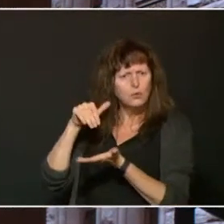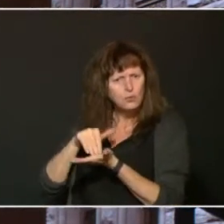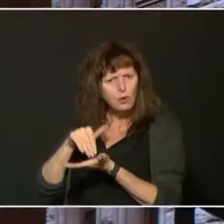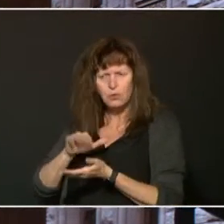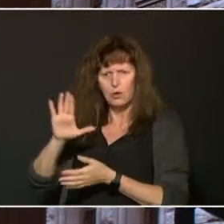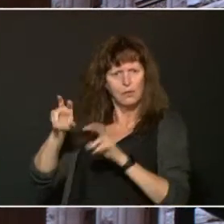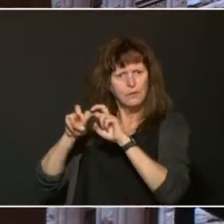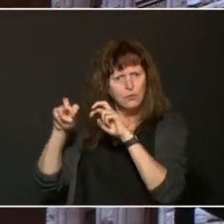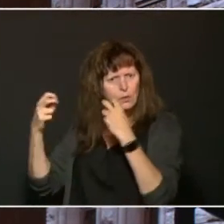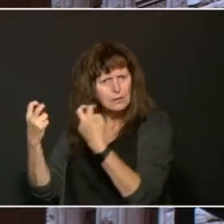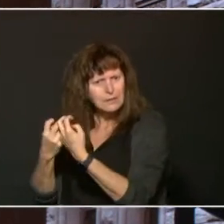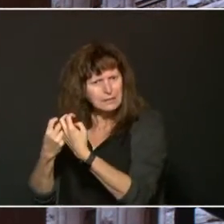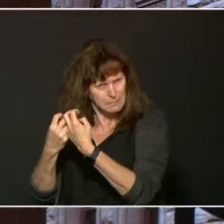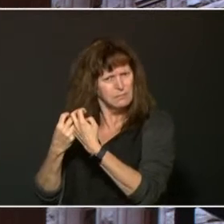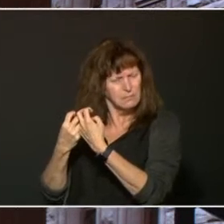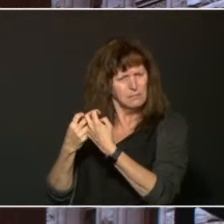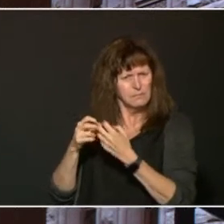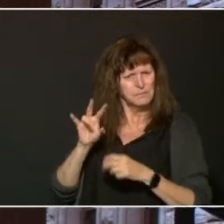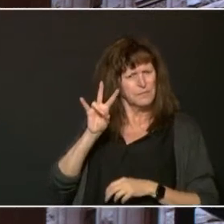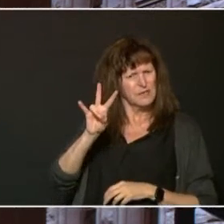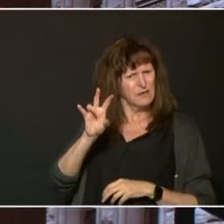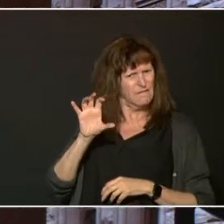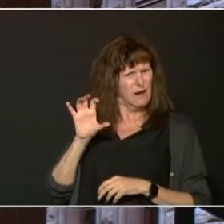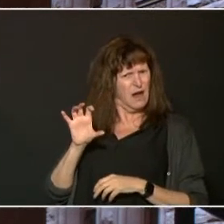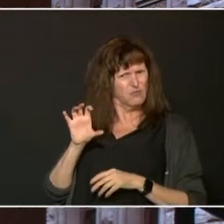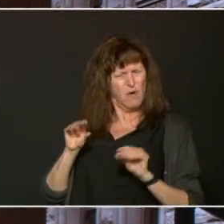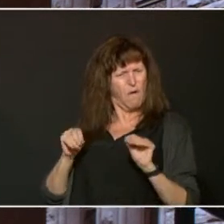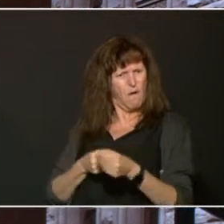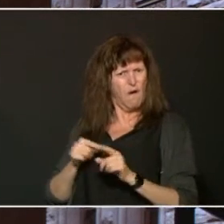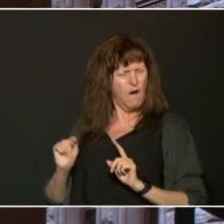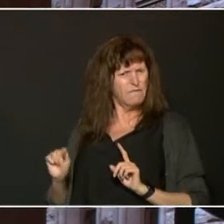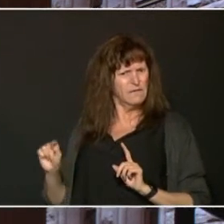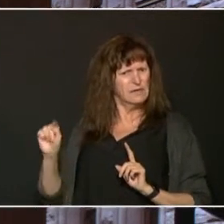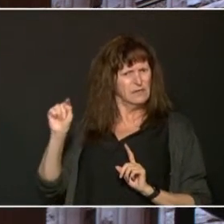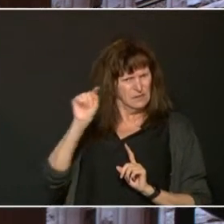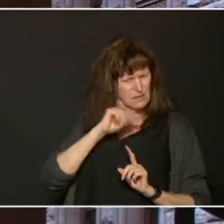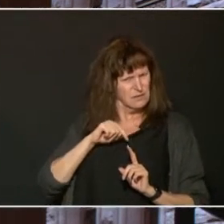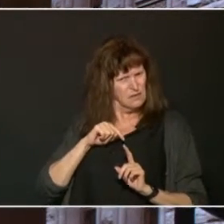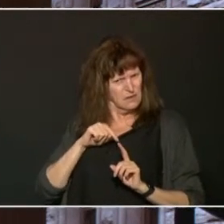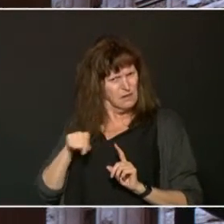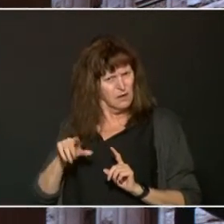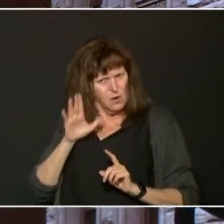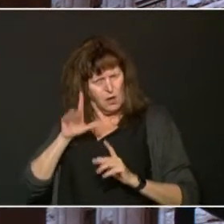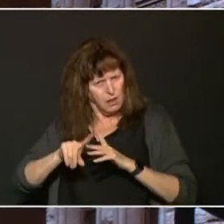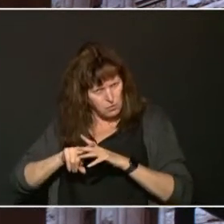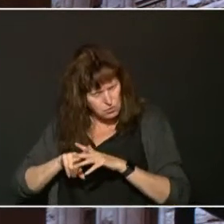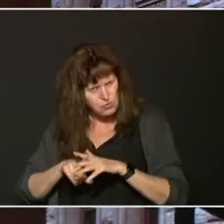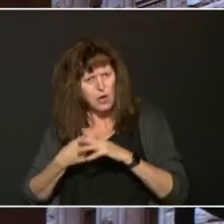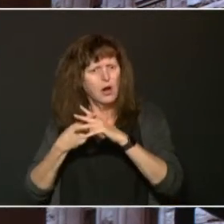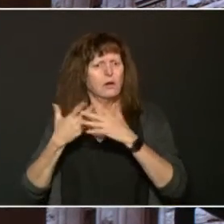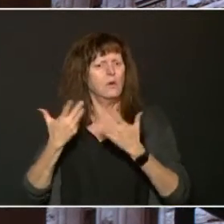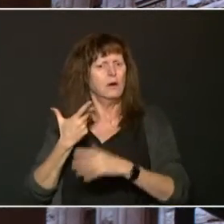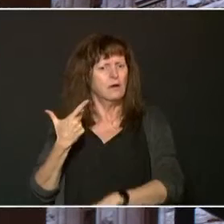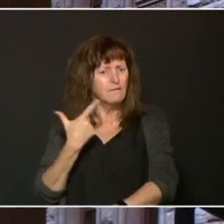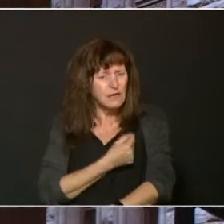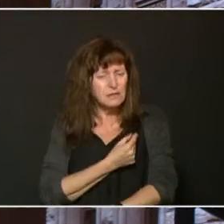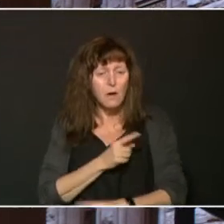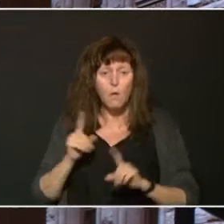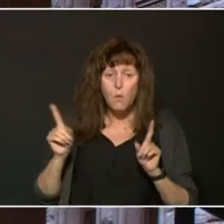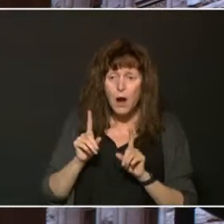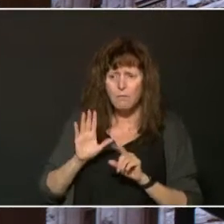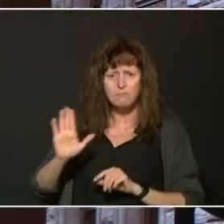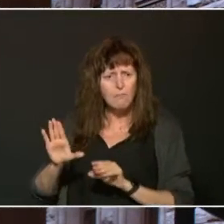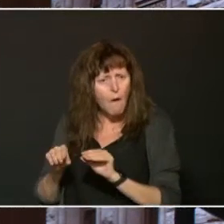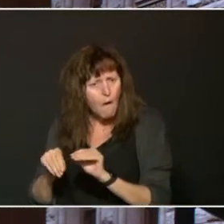approximately 700 primary care and community settings have been administering COVID vaccines in their offices and pop-up clinics